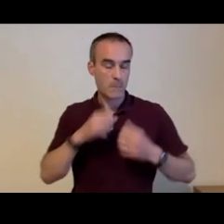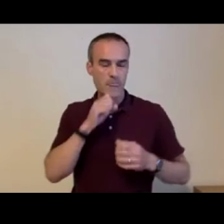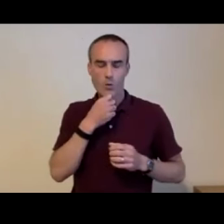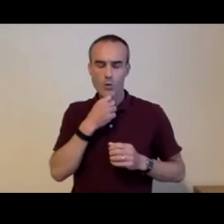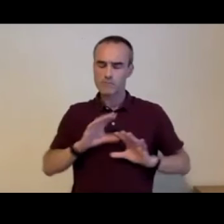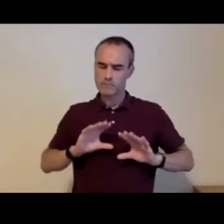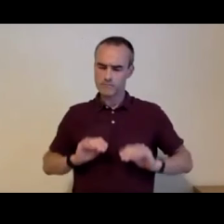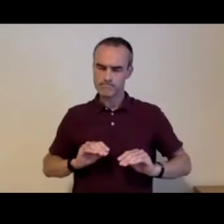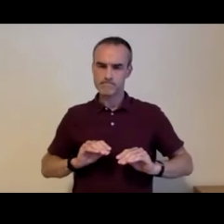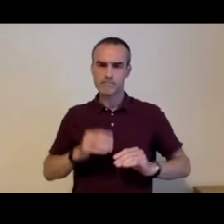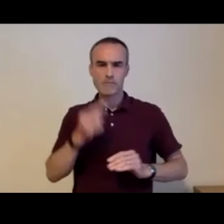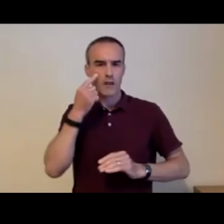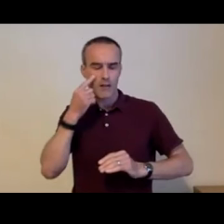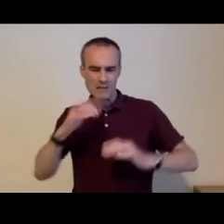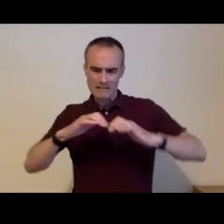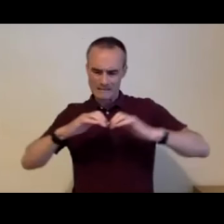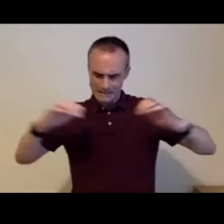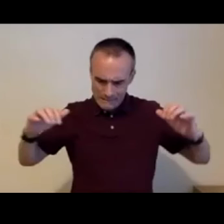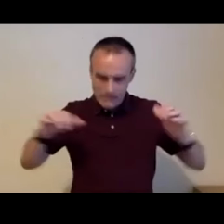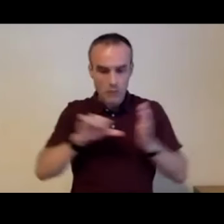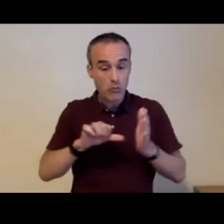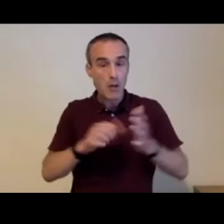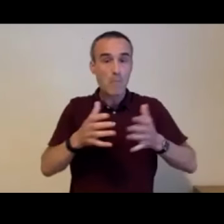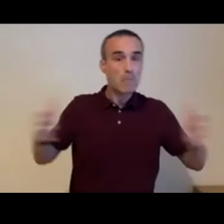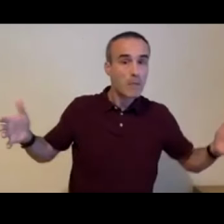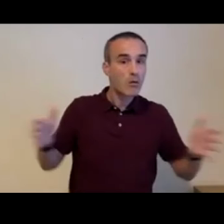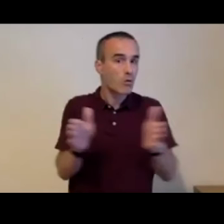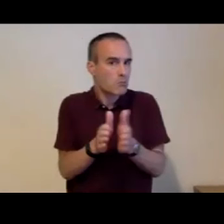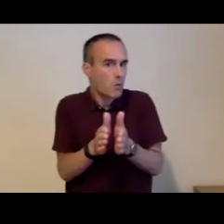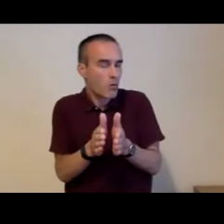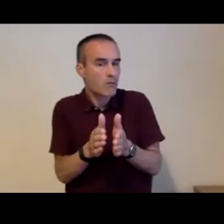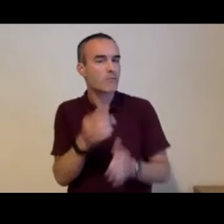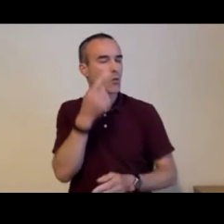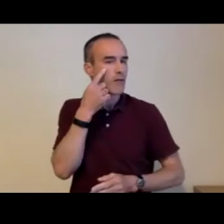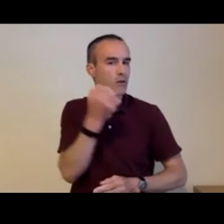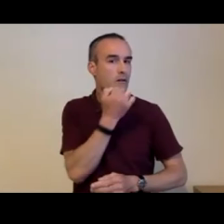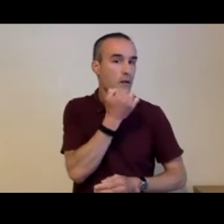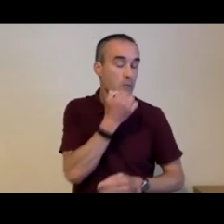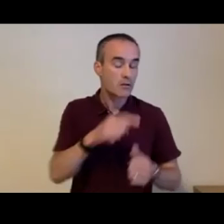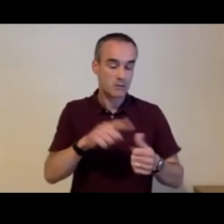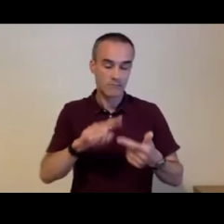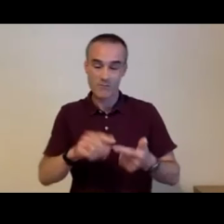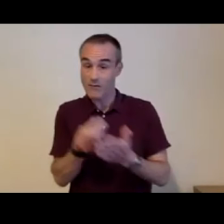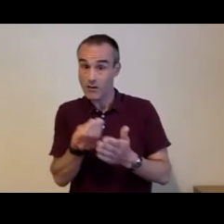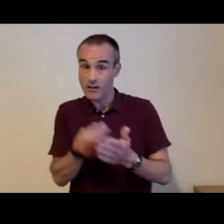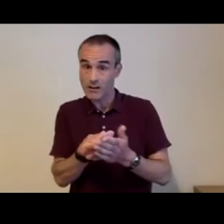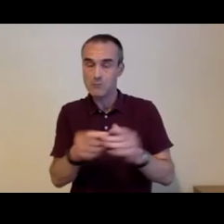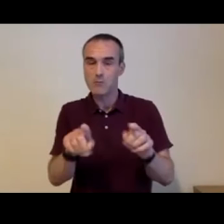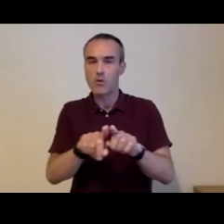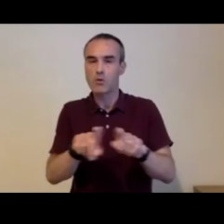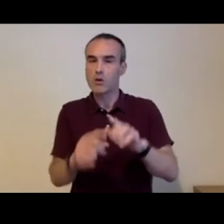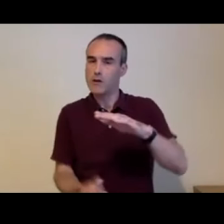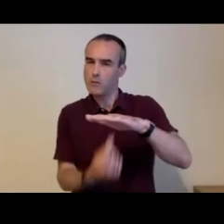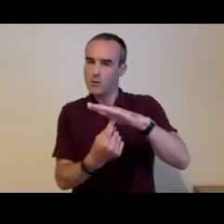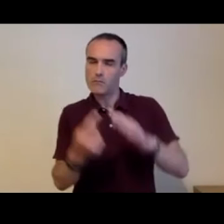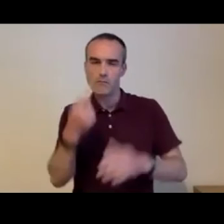inside the scale of the problem, both in terms of numbers and finance, but also importantly to start to